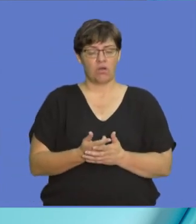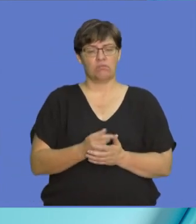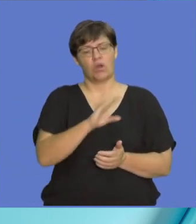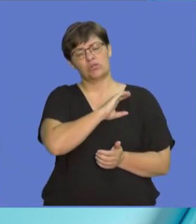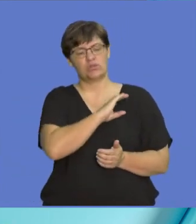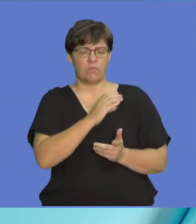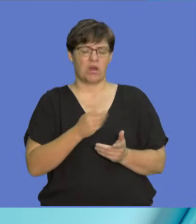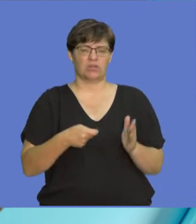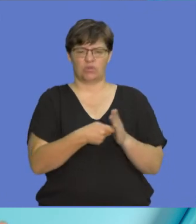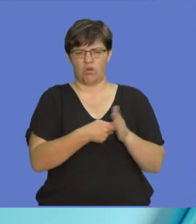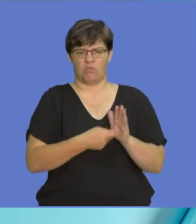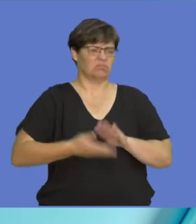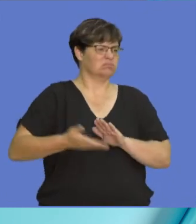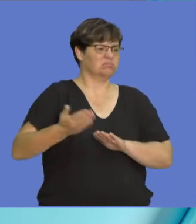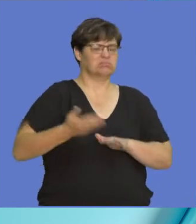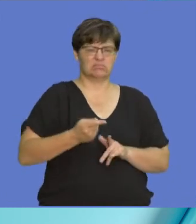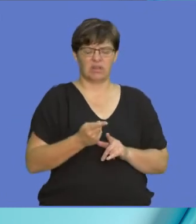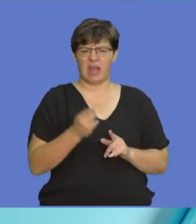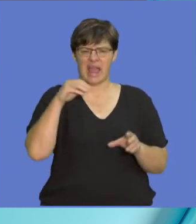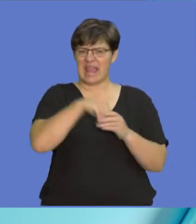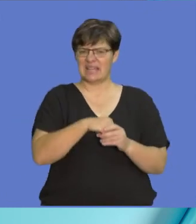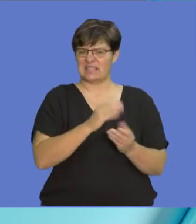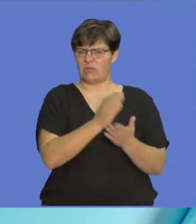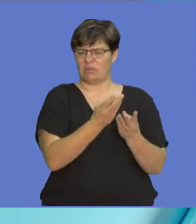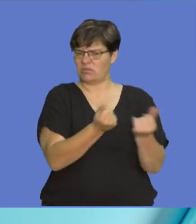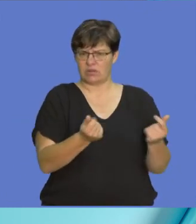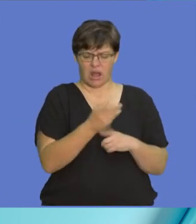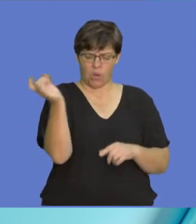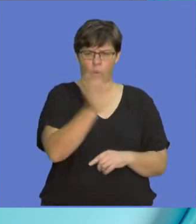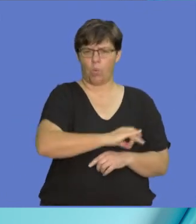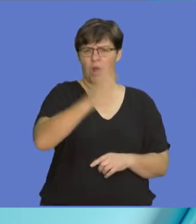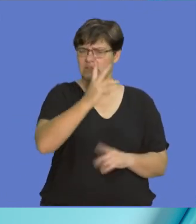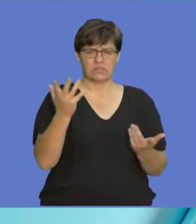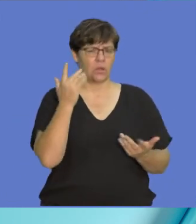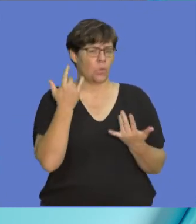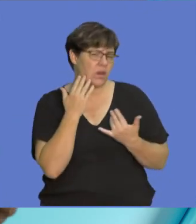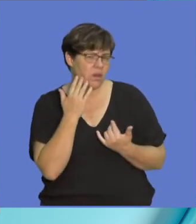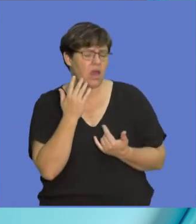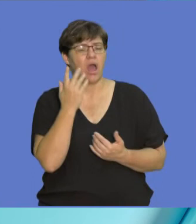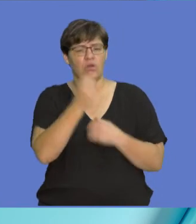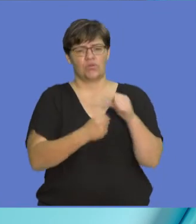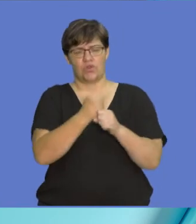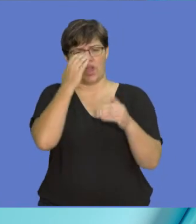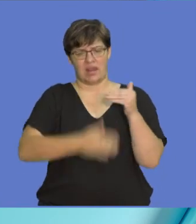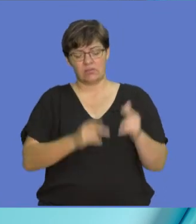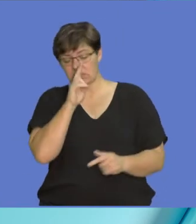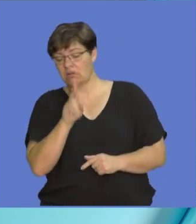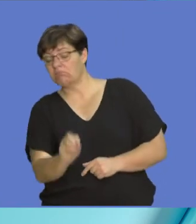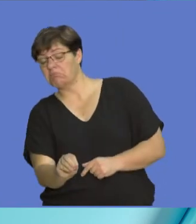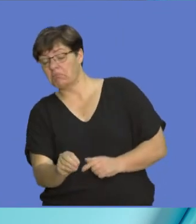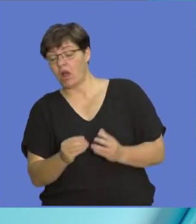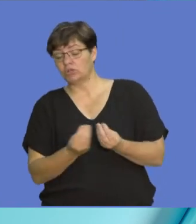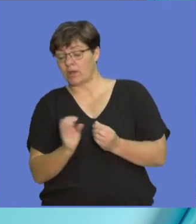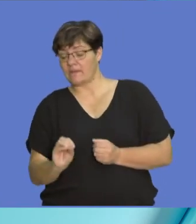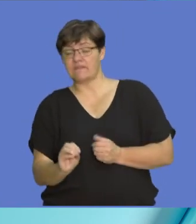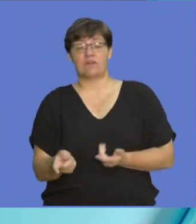running record of the indirect materials. We just take stock once at the end of the year to determine the amount of stock on hand.